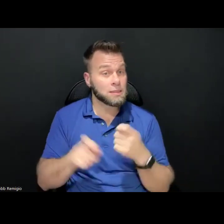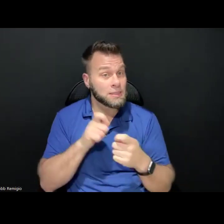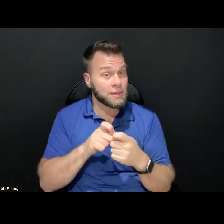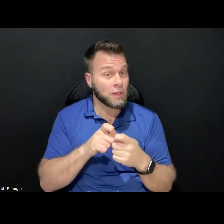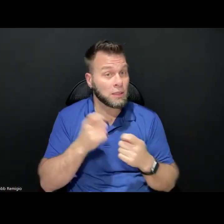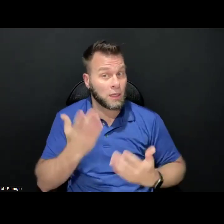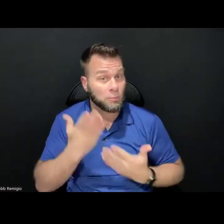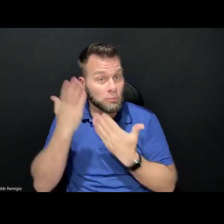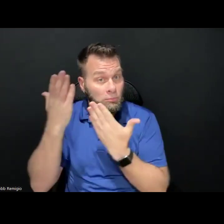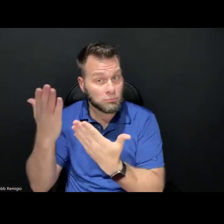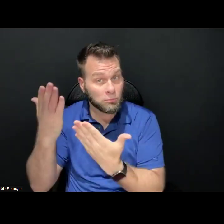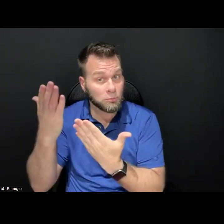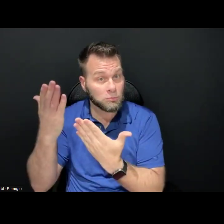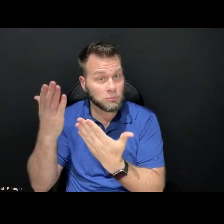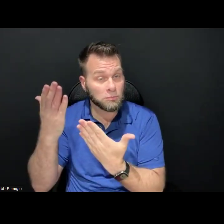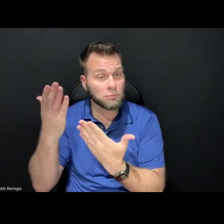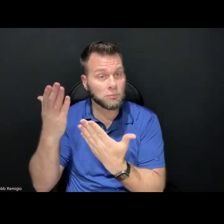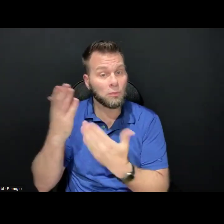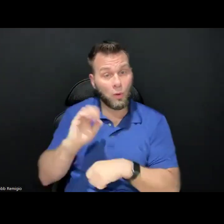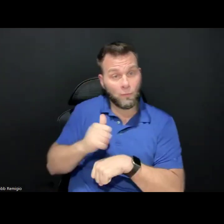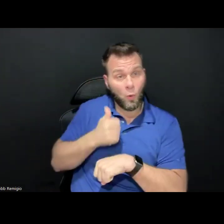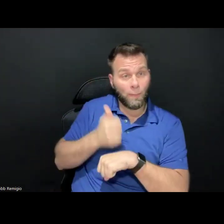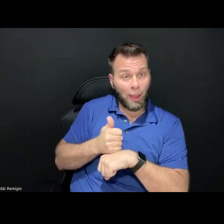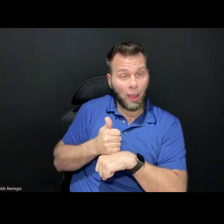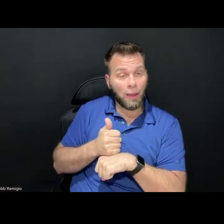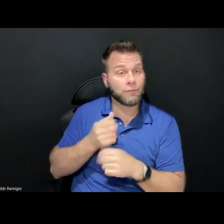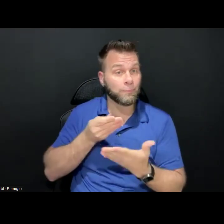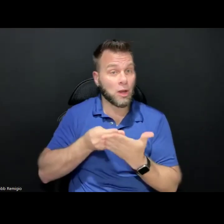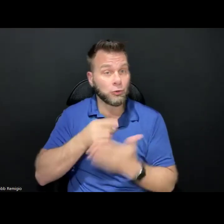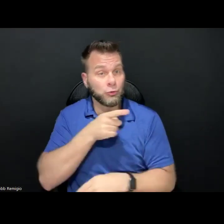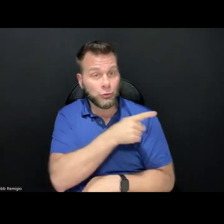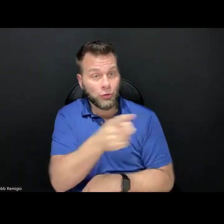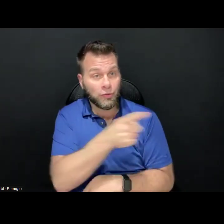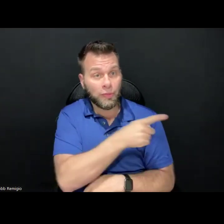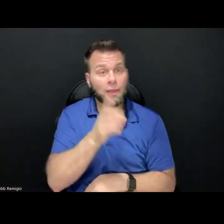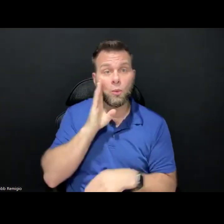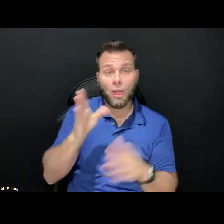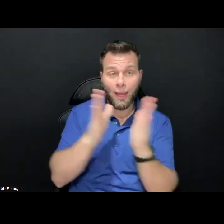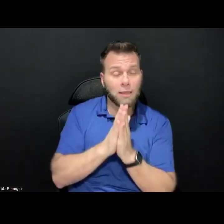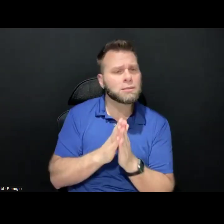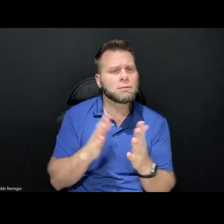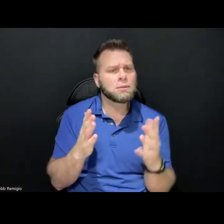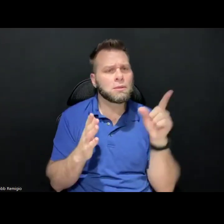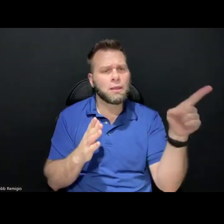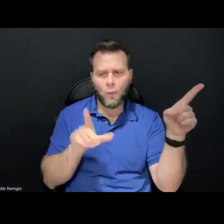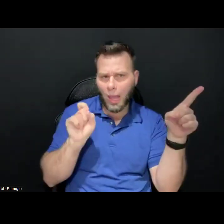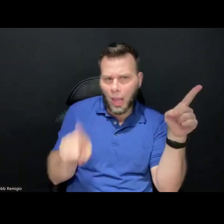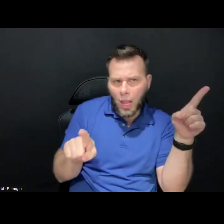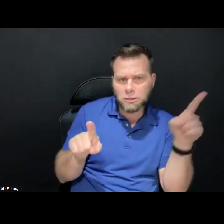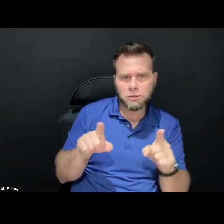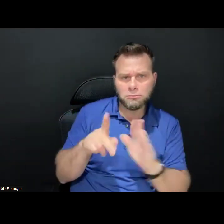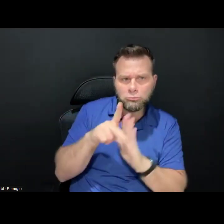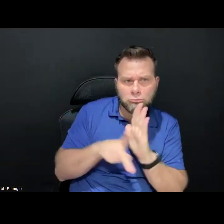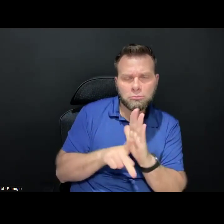proposal, most of the proposal formats that you'll see from funders will ask, for a definition of what you're trying to accomplish and who you'll be